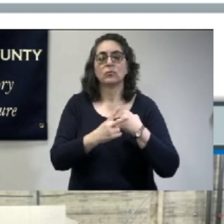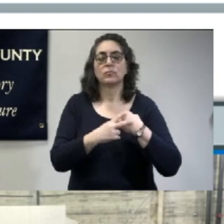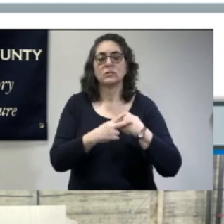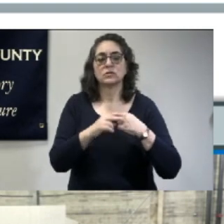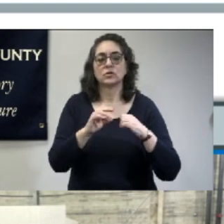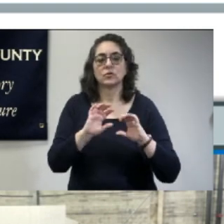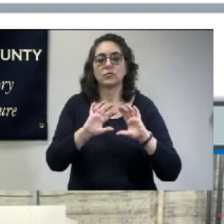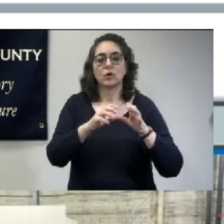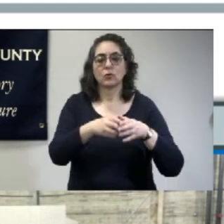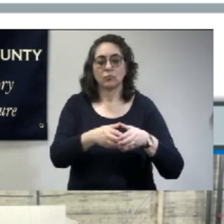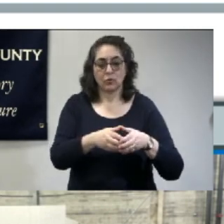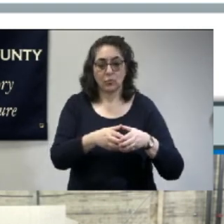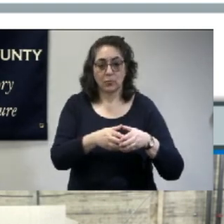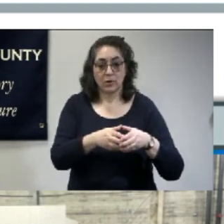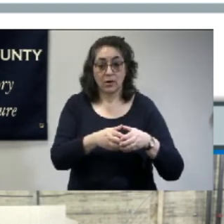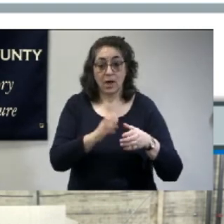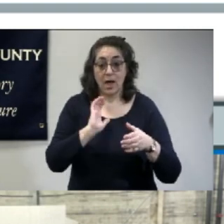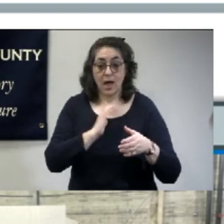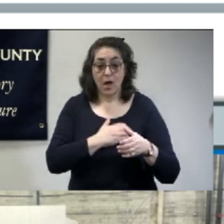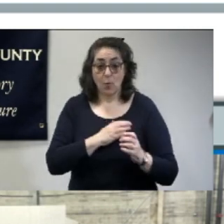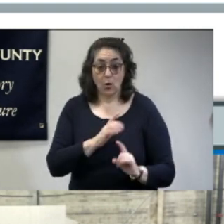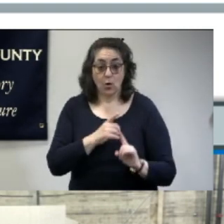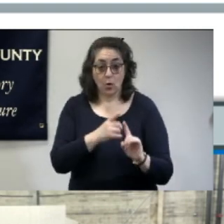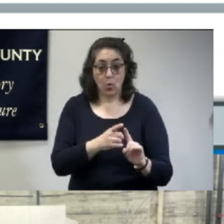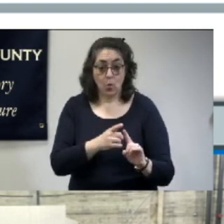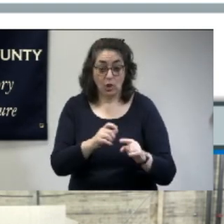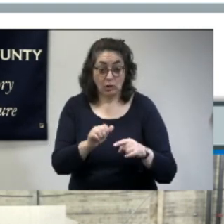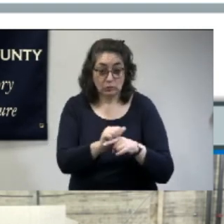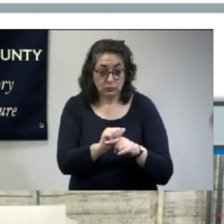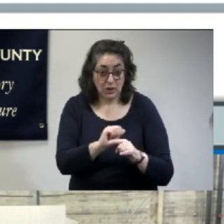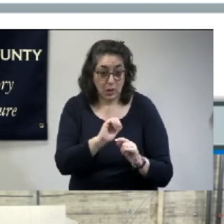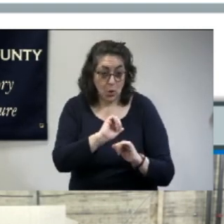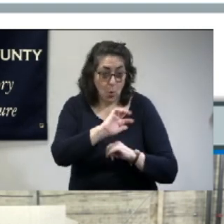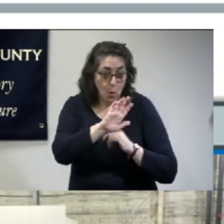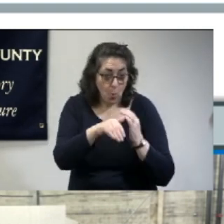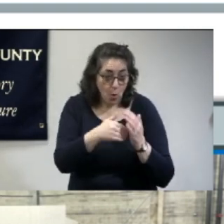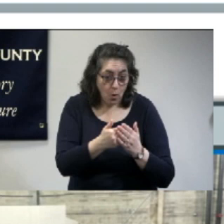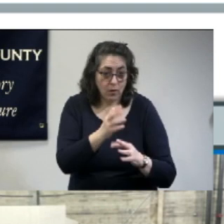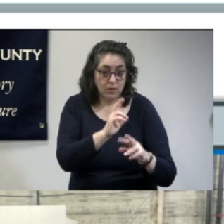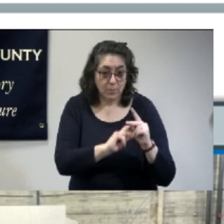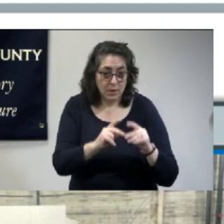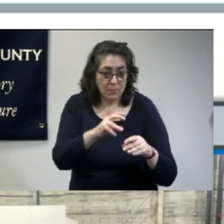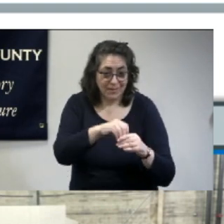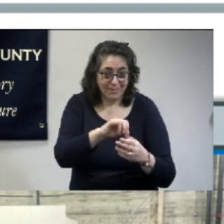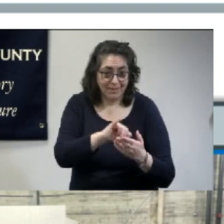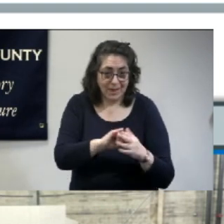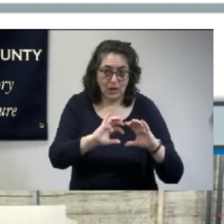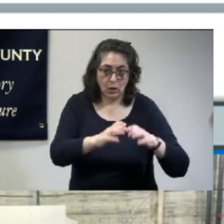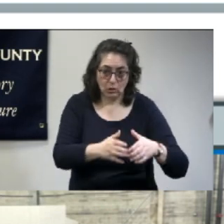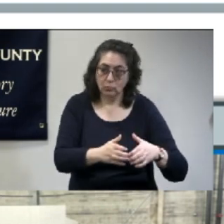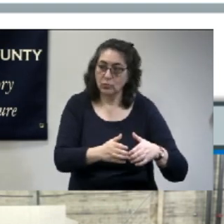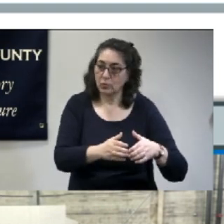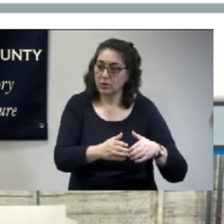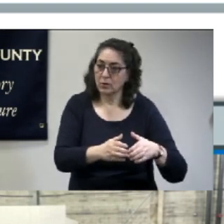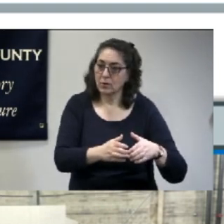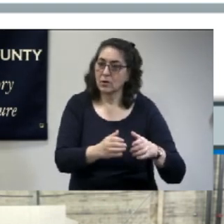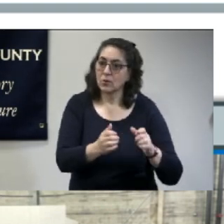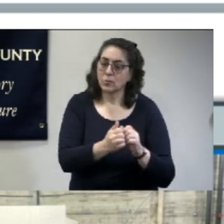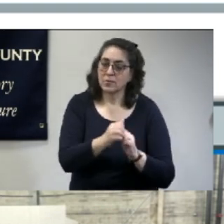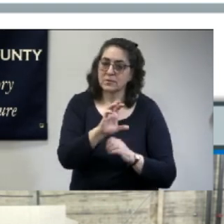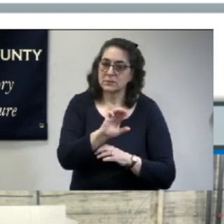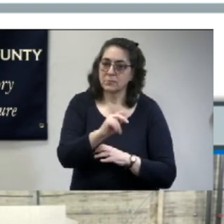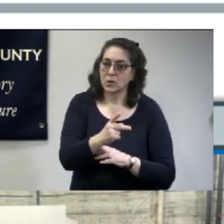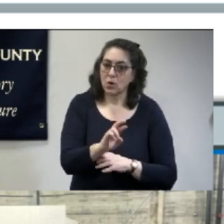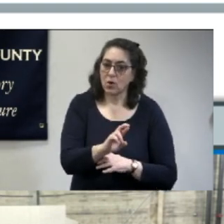of them trained in CPR and first aid. Regarding the county, I think that decision will have to come from this body